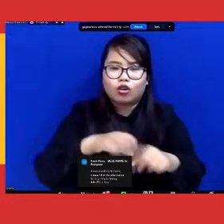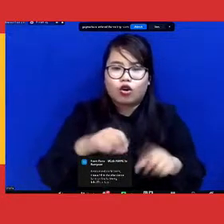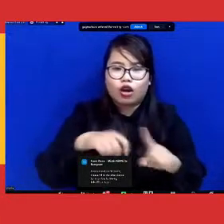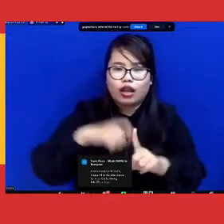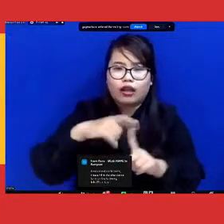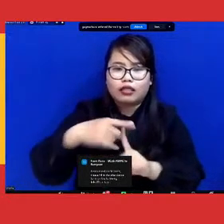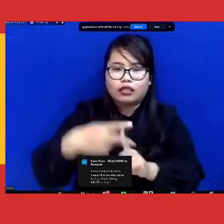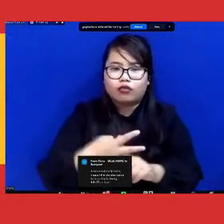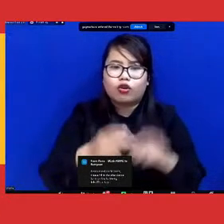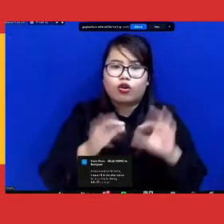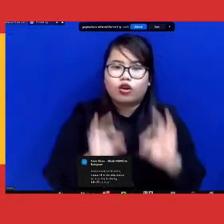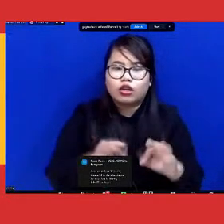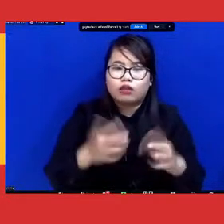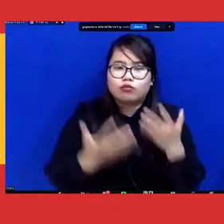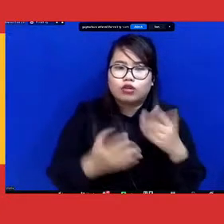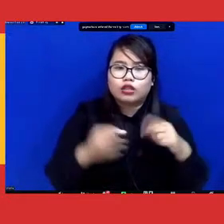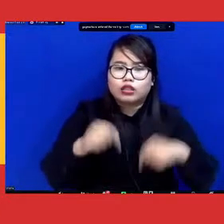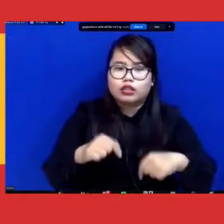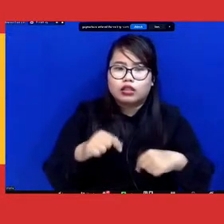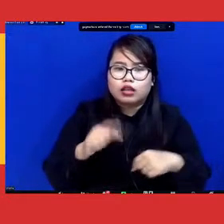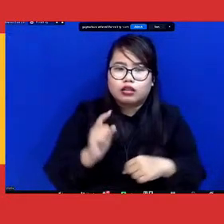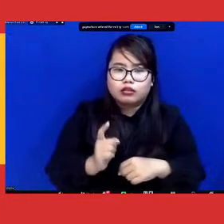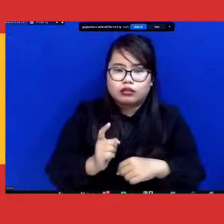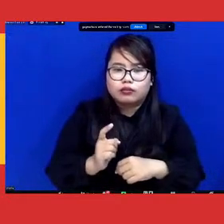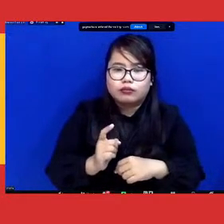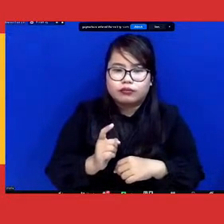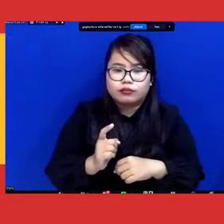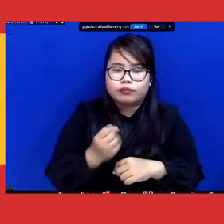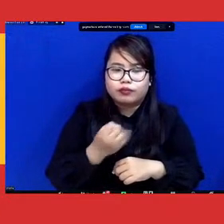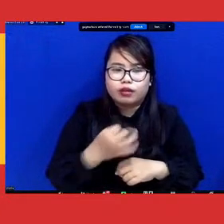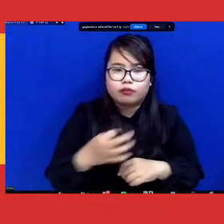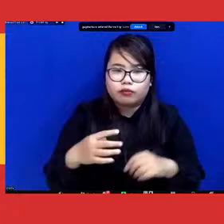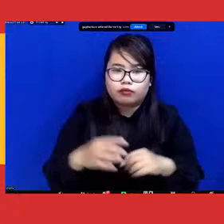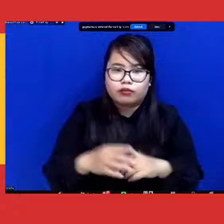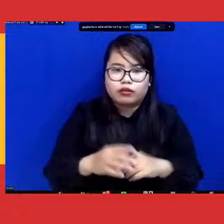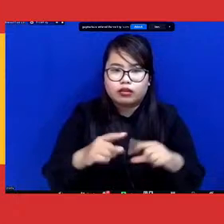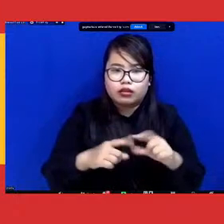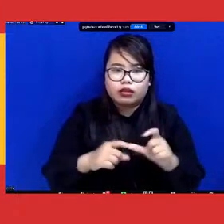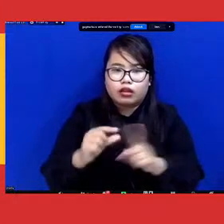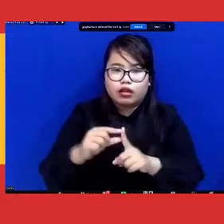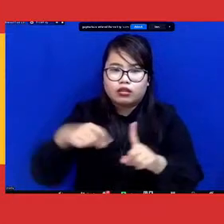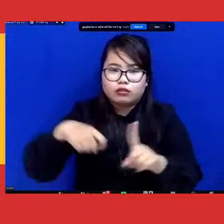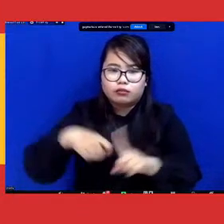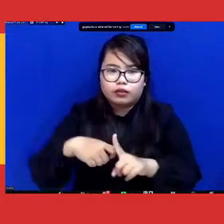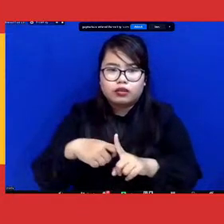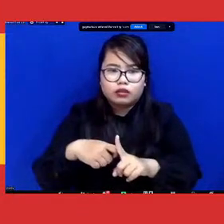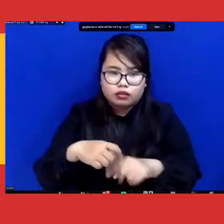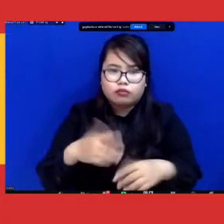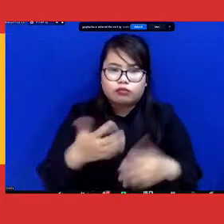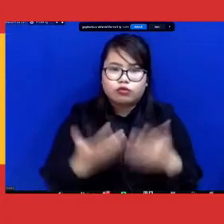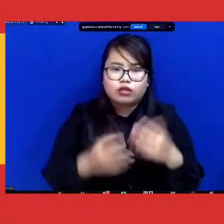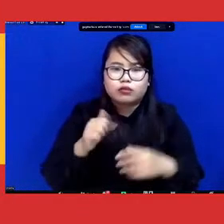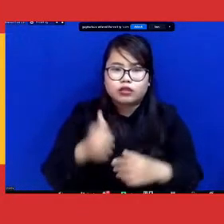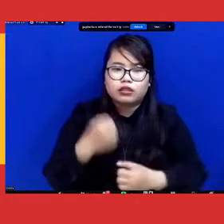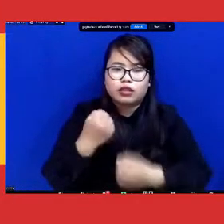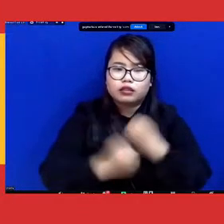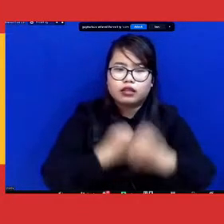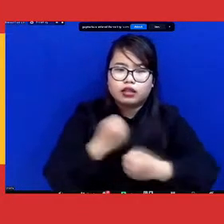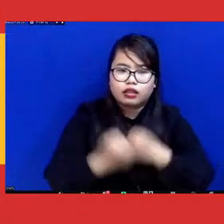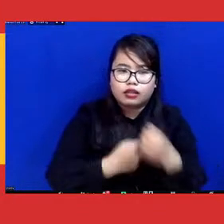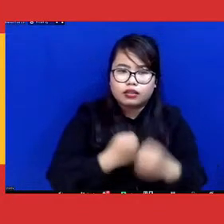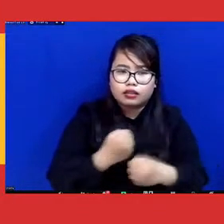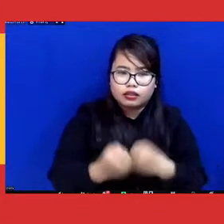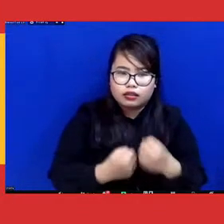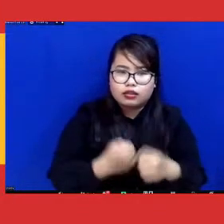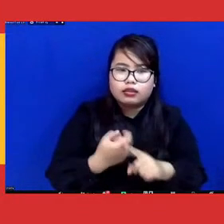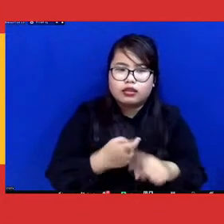Today we would like to discuss three important aspects. First is the human rights based approach and the application of this approach through human